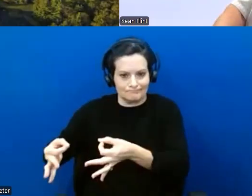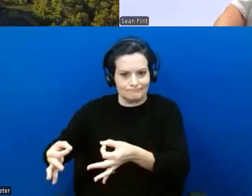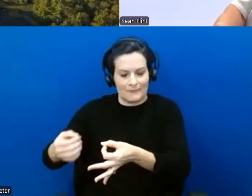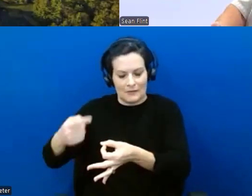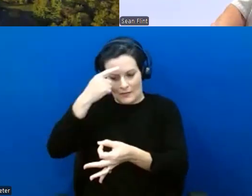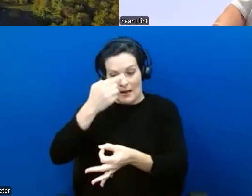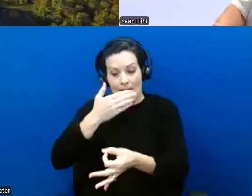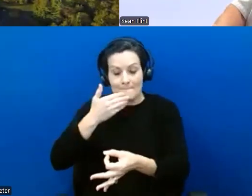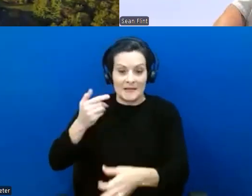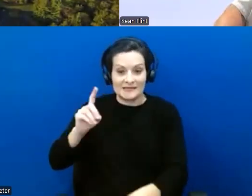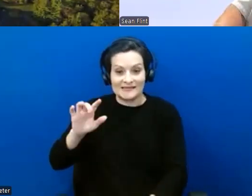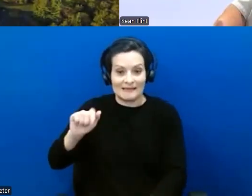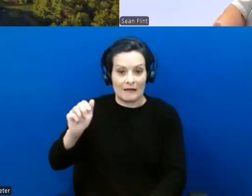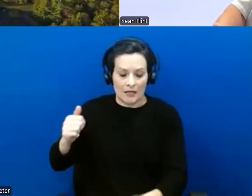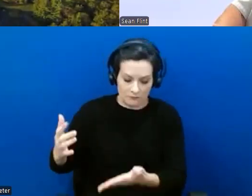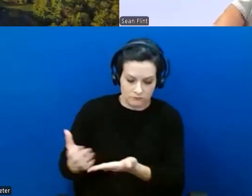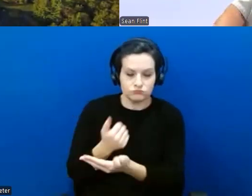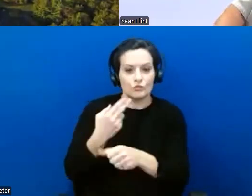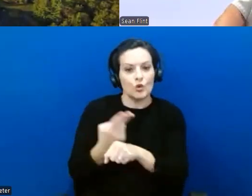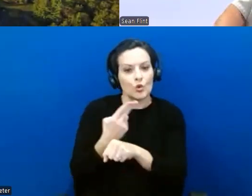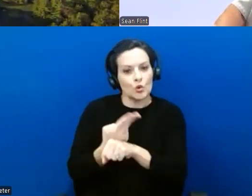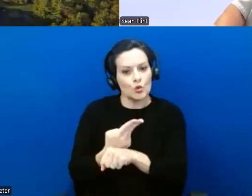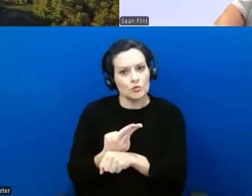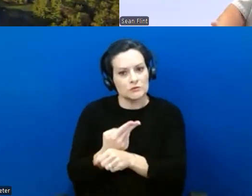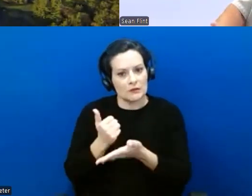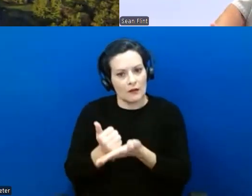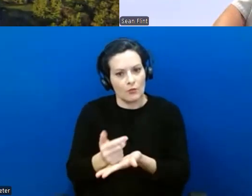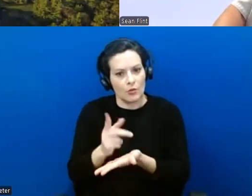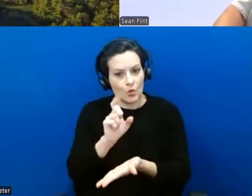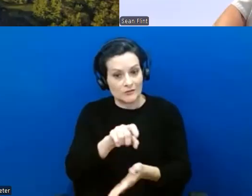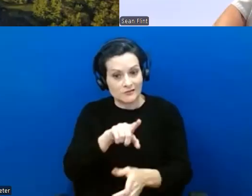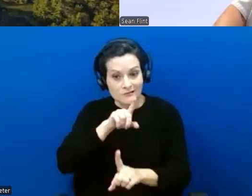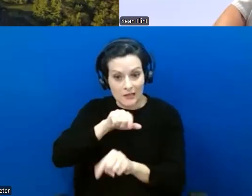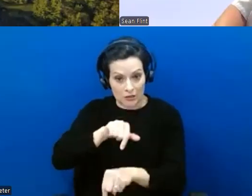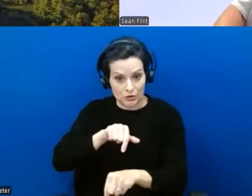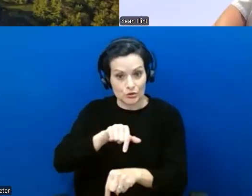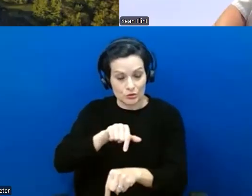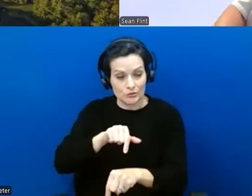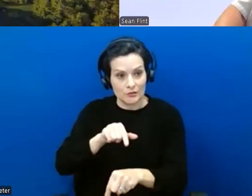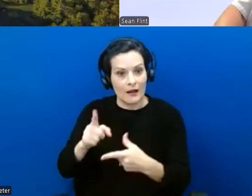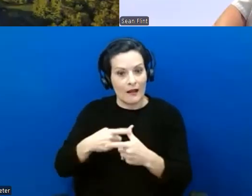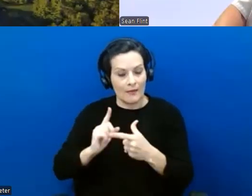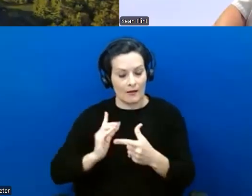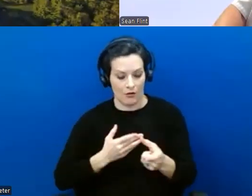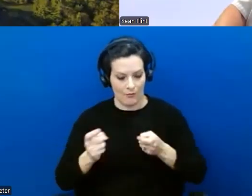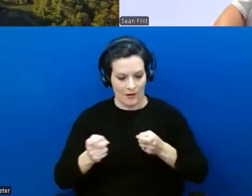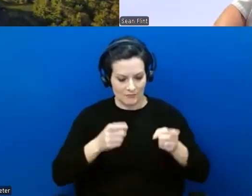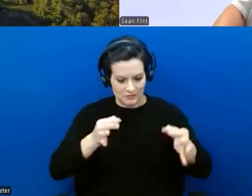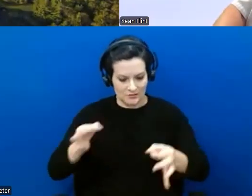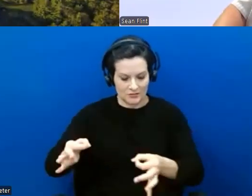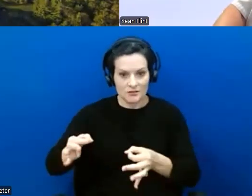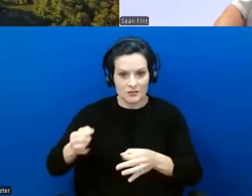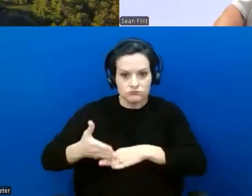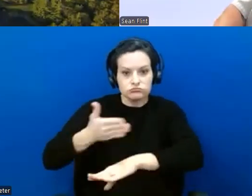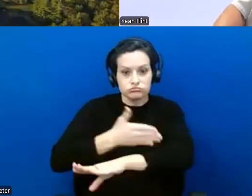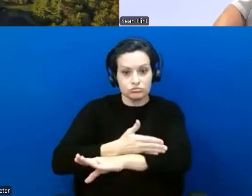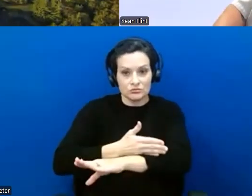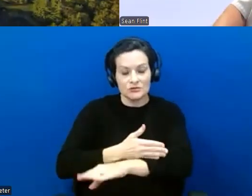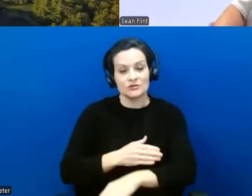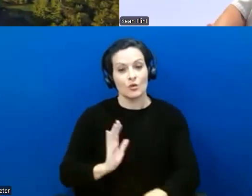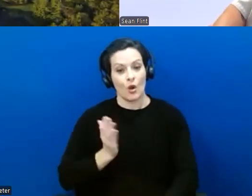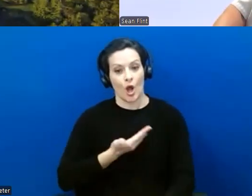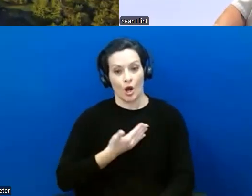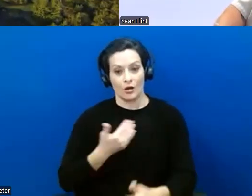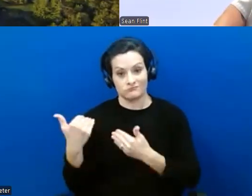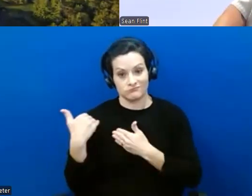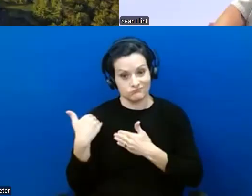data on these questions and then, making management decisions based on those. And so that's something that FEMC tries to do. It's a huge task. We